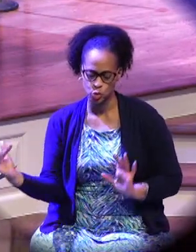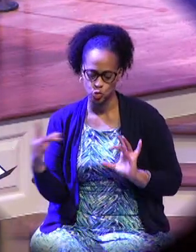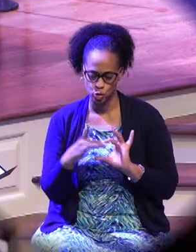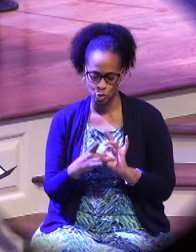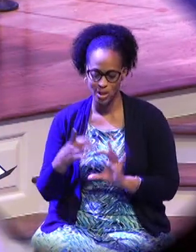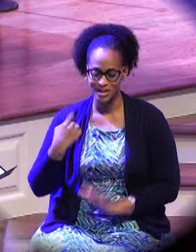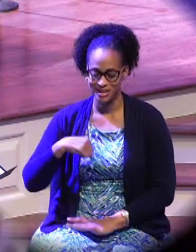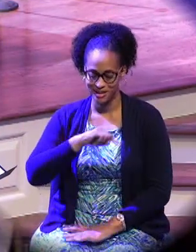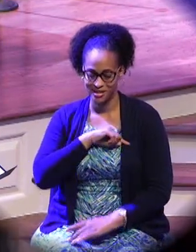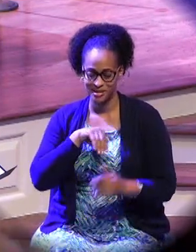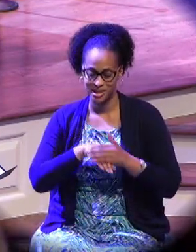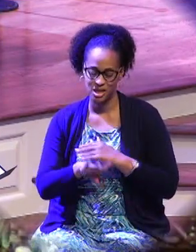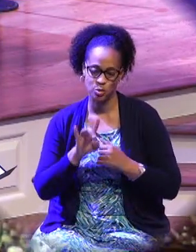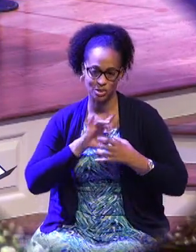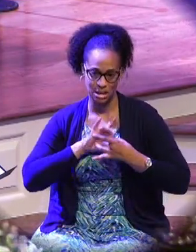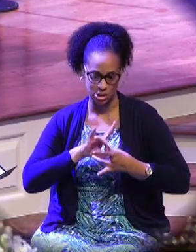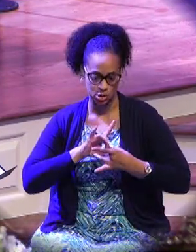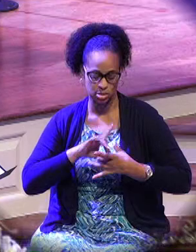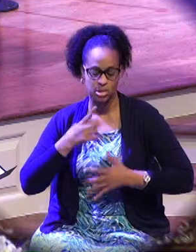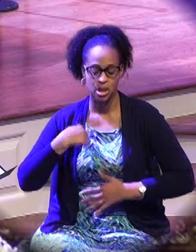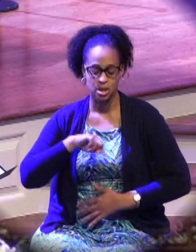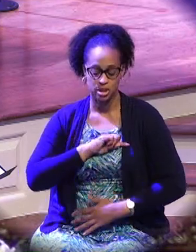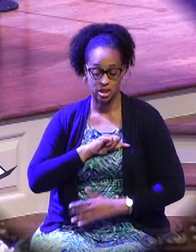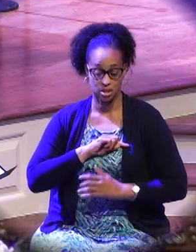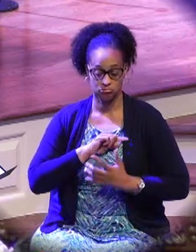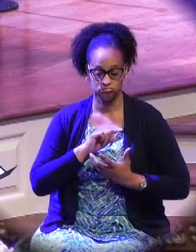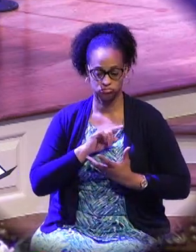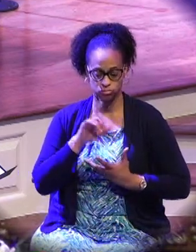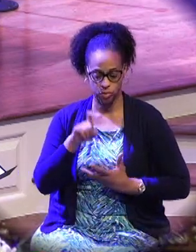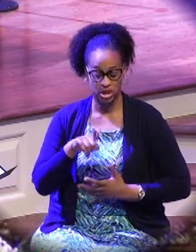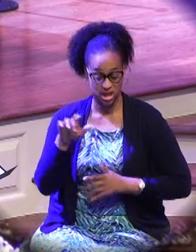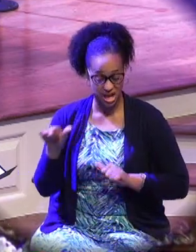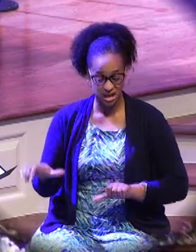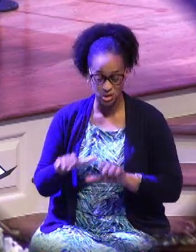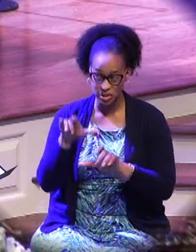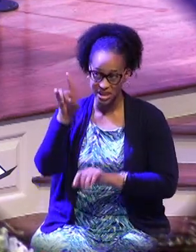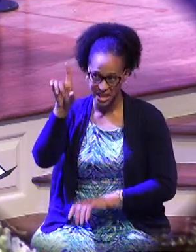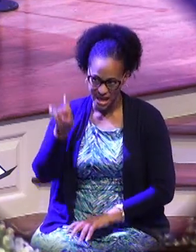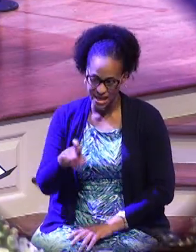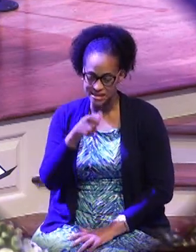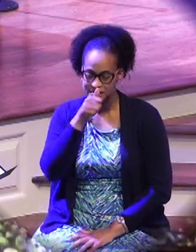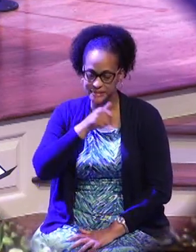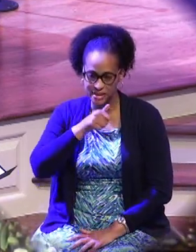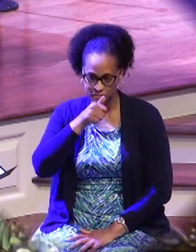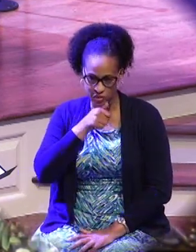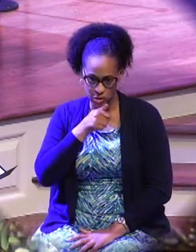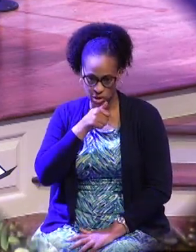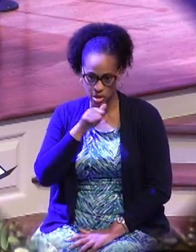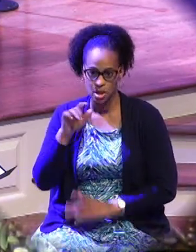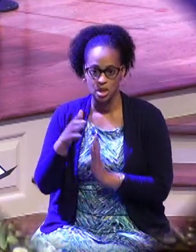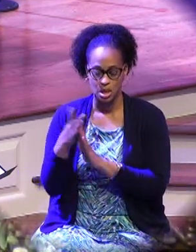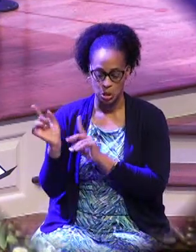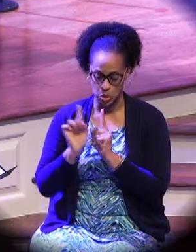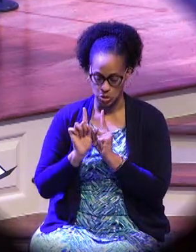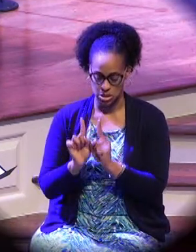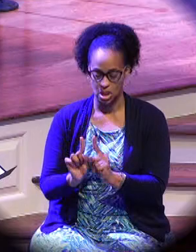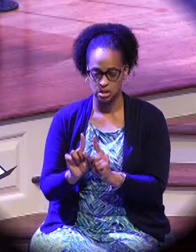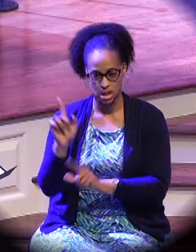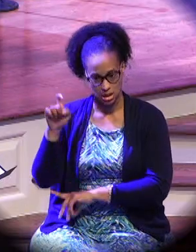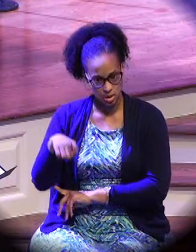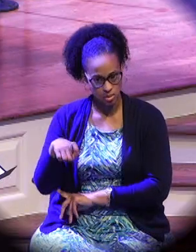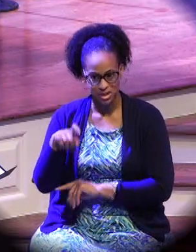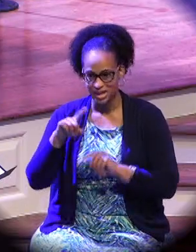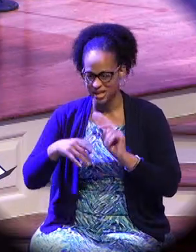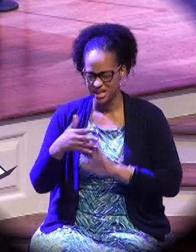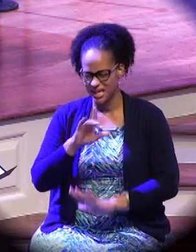us in relationship, then without a doubt for him to do that, he has to suffer alongside us. He